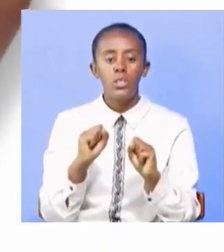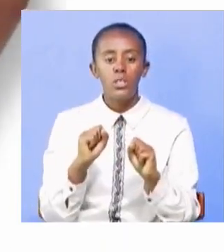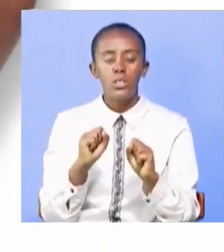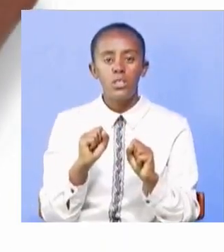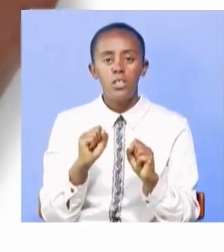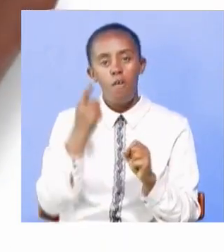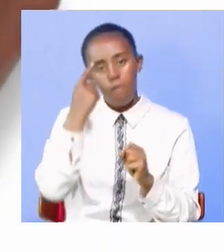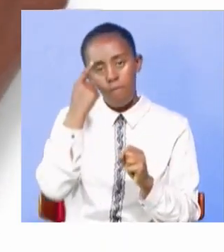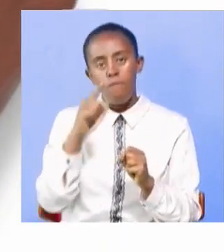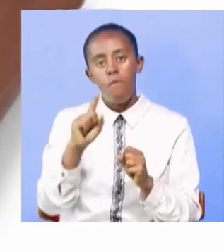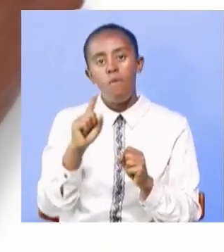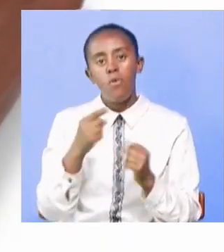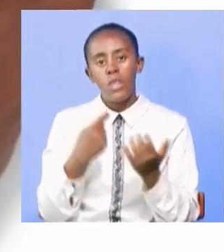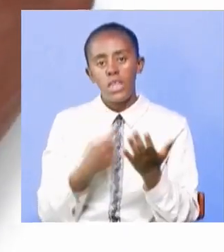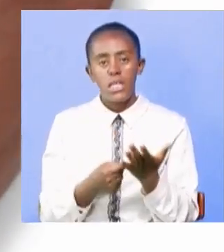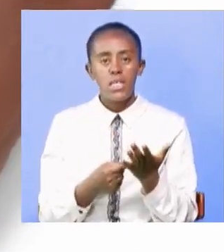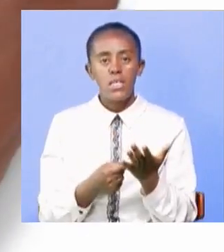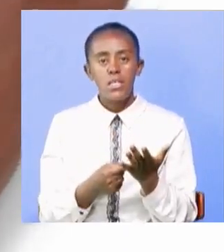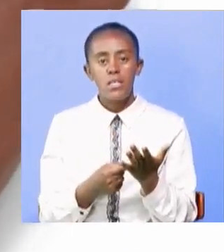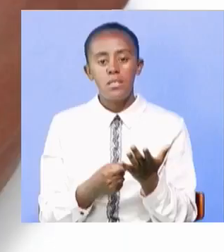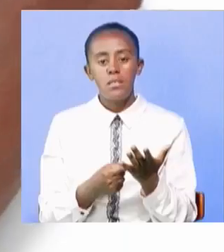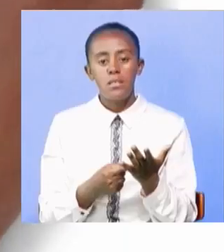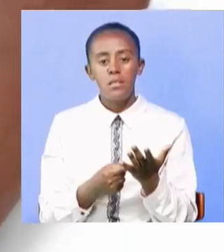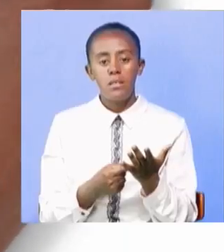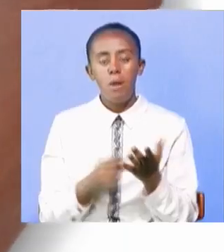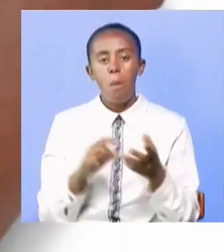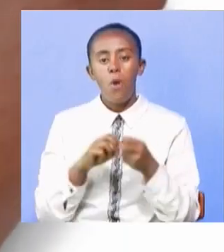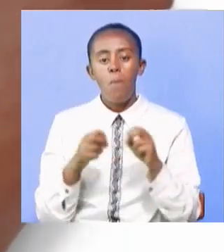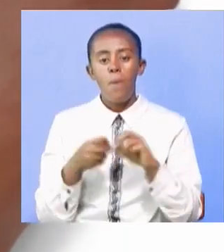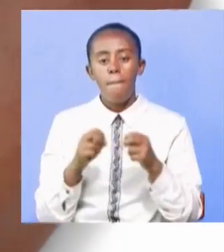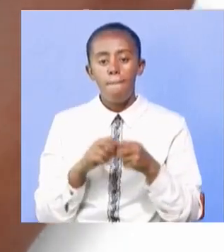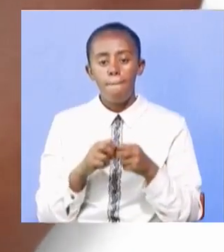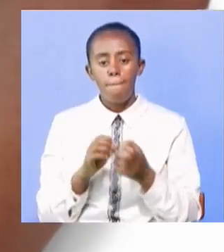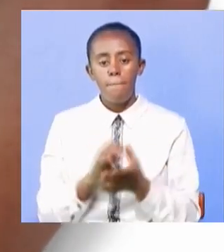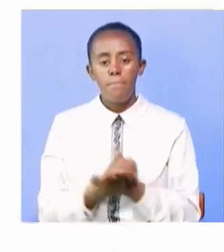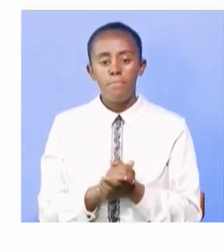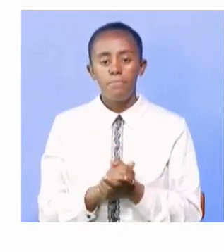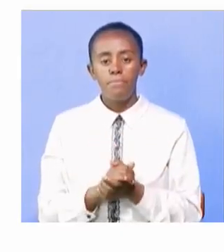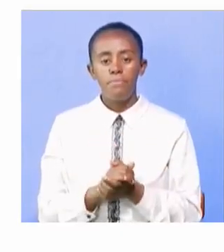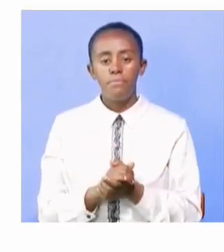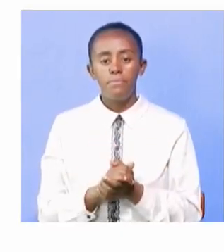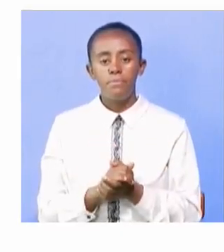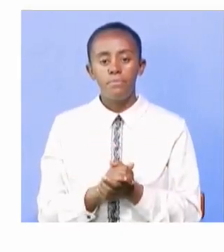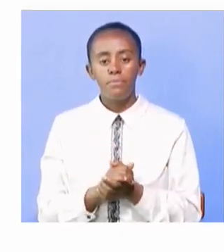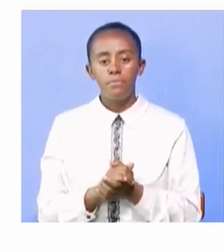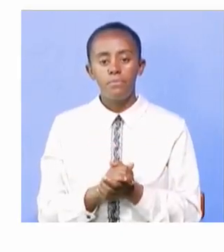for this problem.